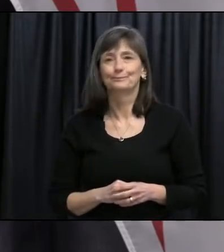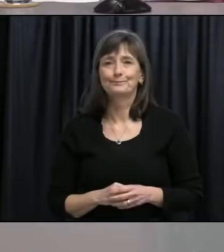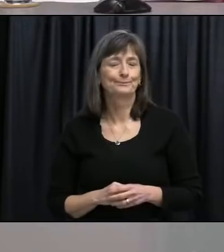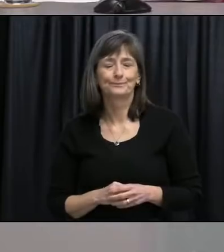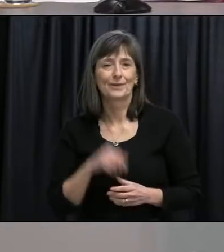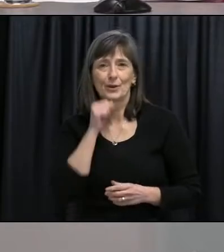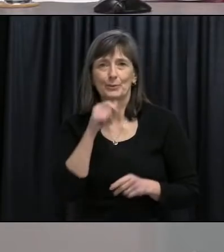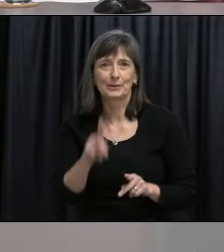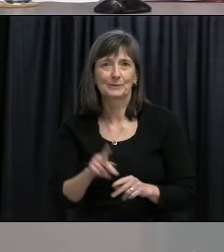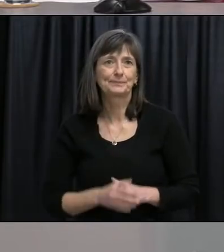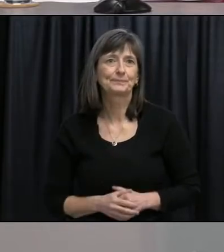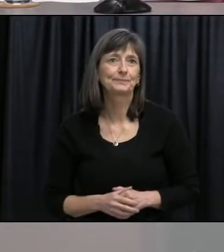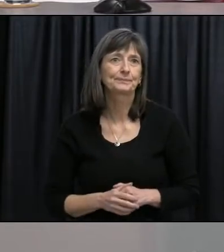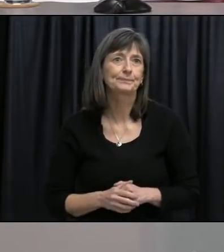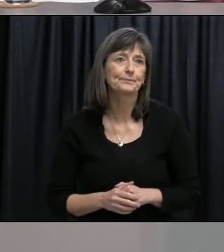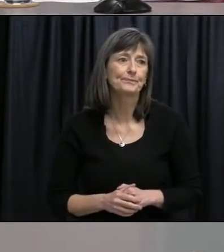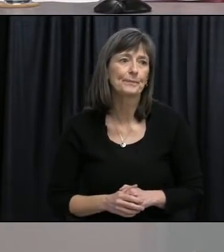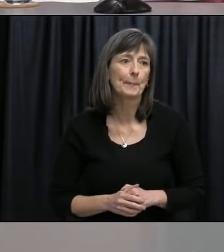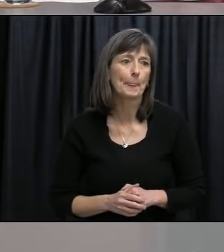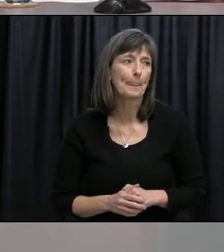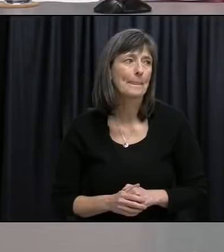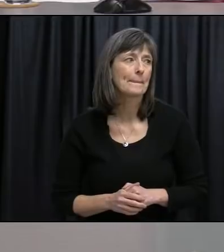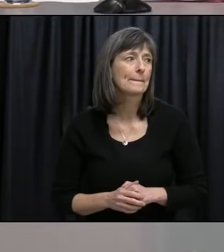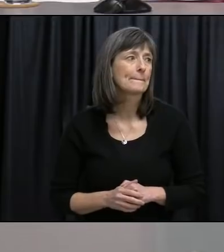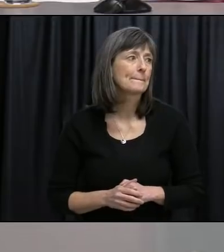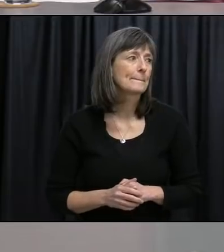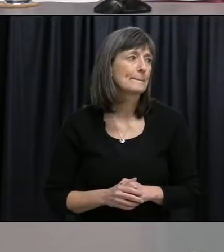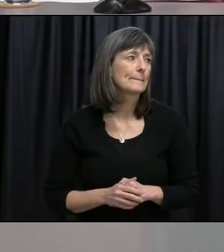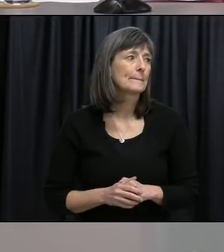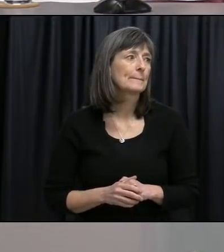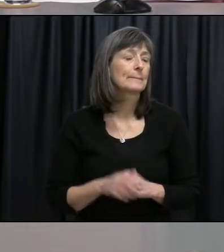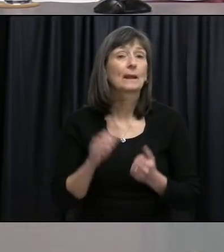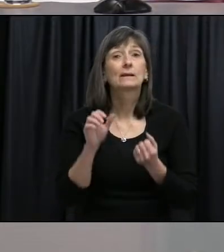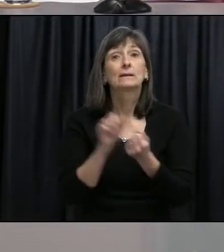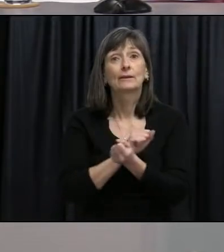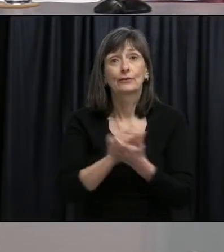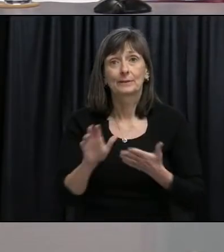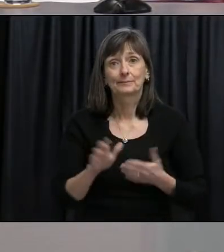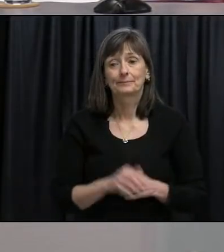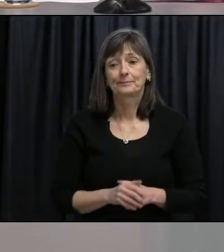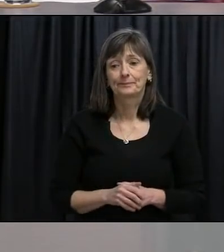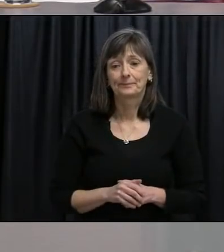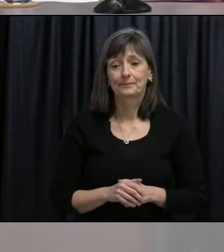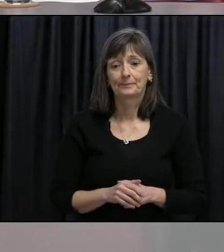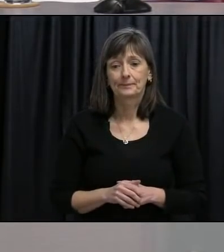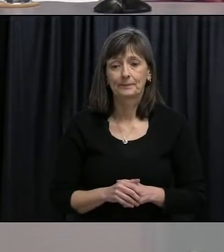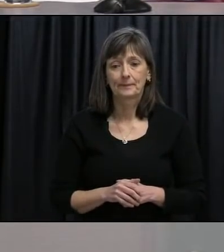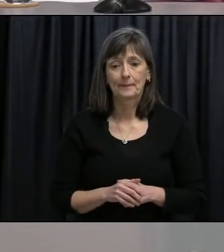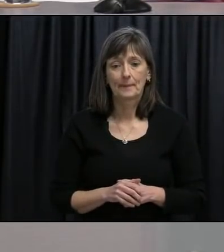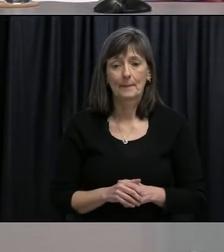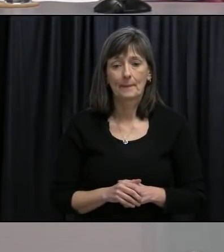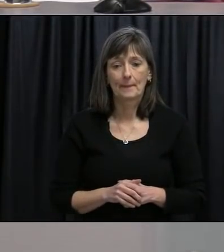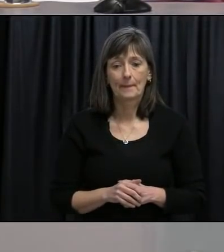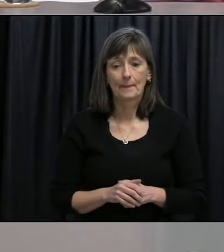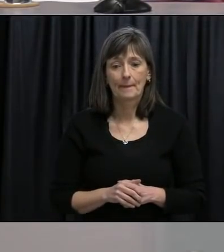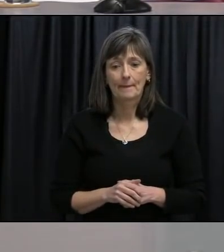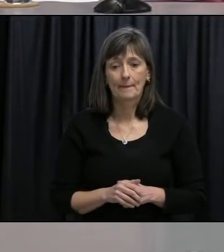Thank you. Our next questions are from Peter Jackson with The Telegram. Please go ahead.